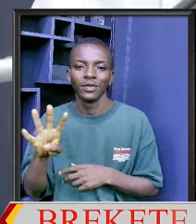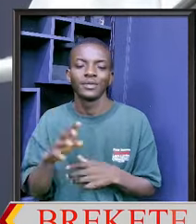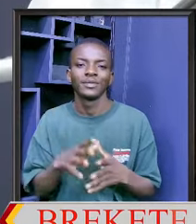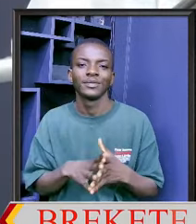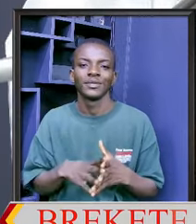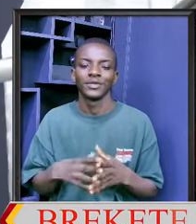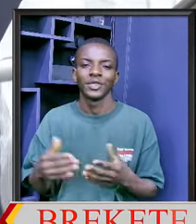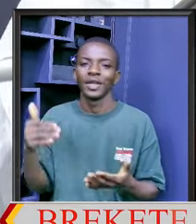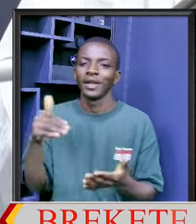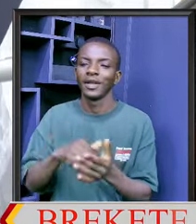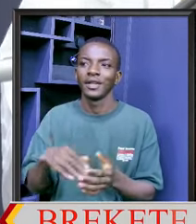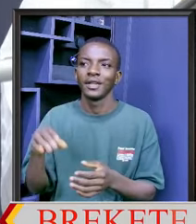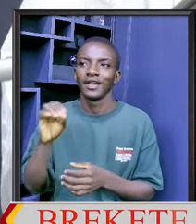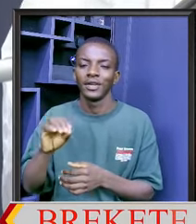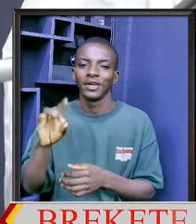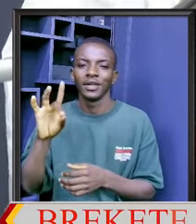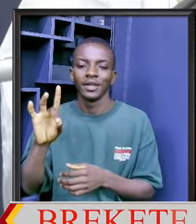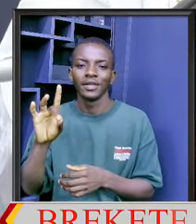080-85-05-08-04. Repeat it.